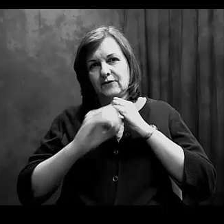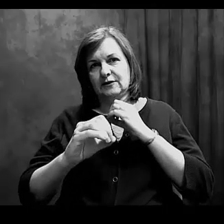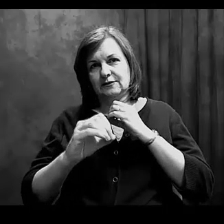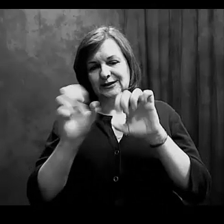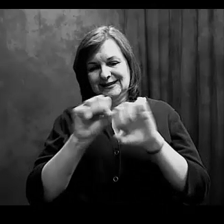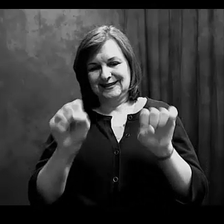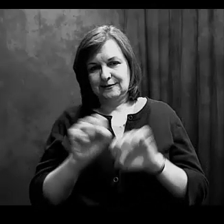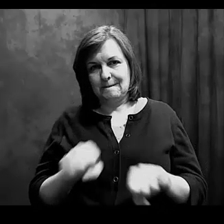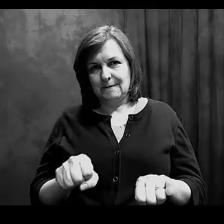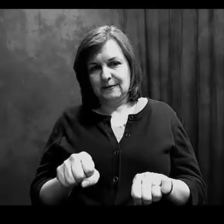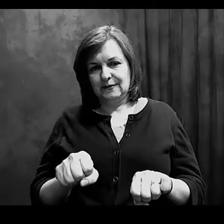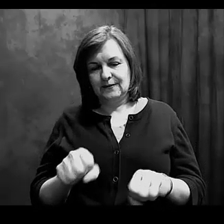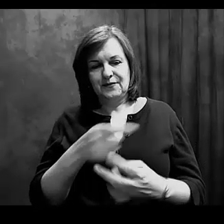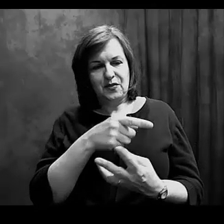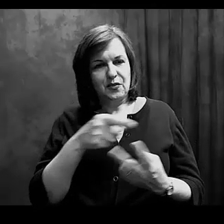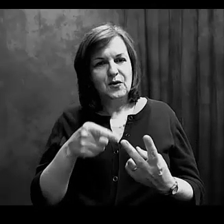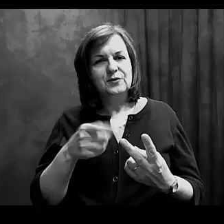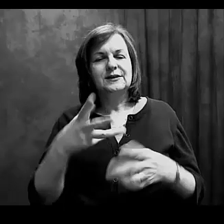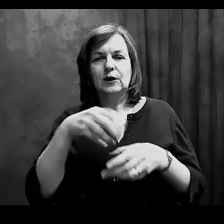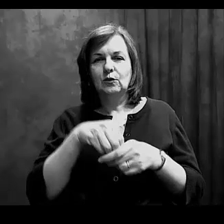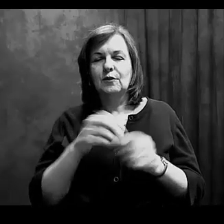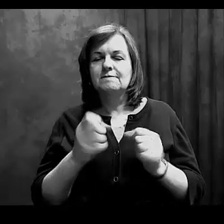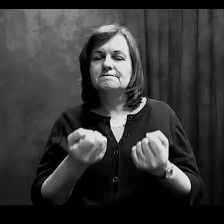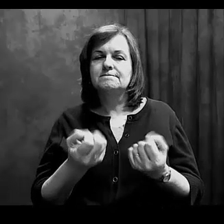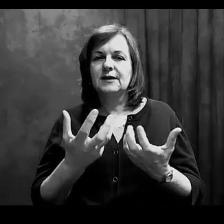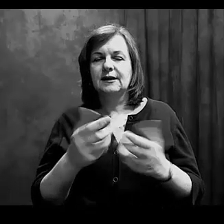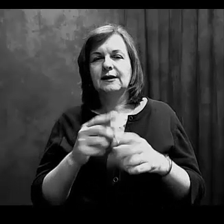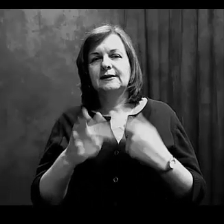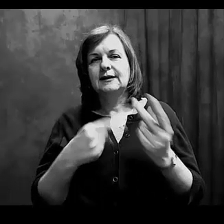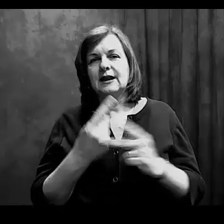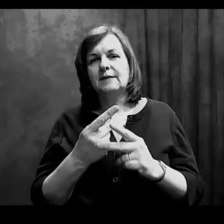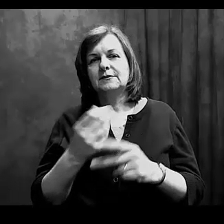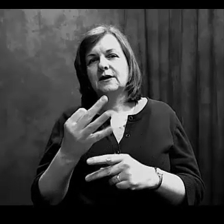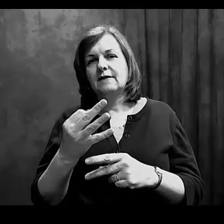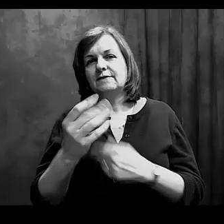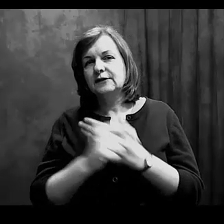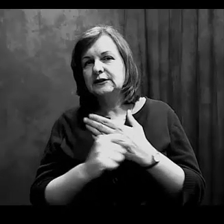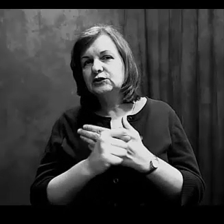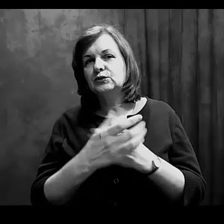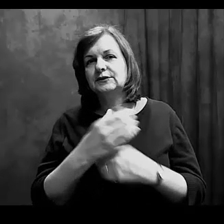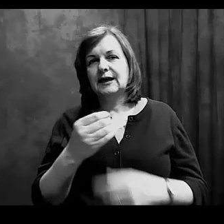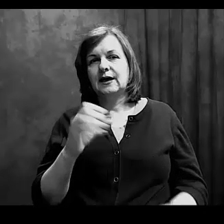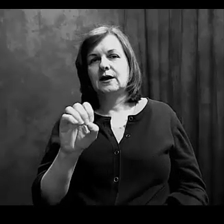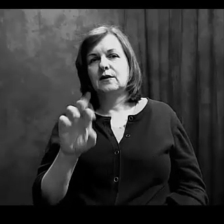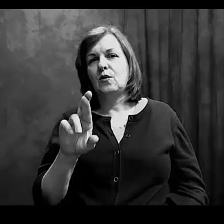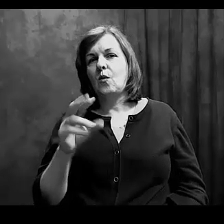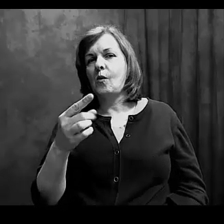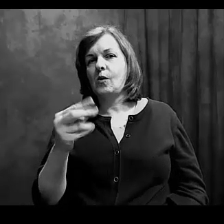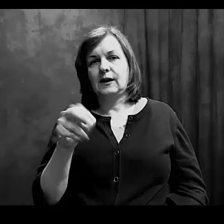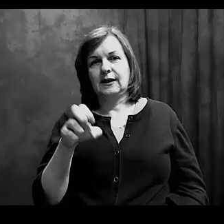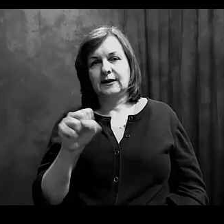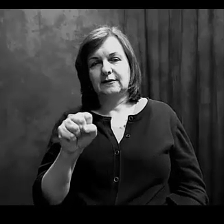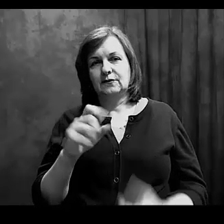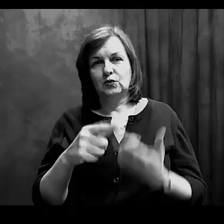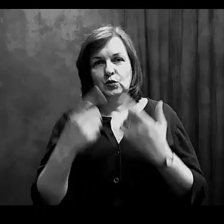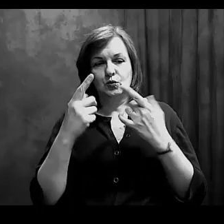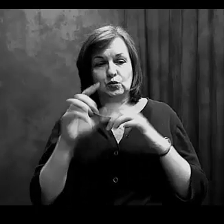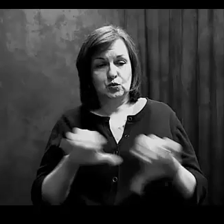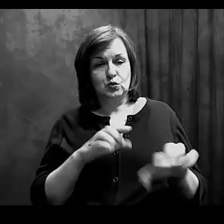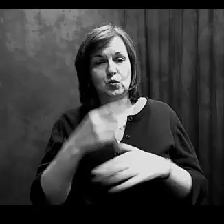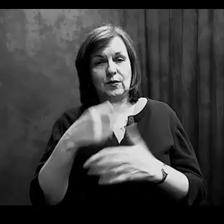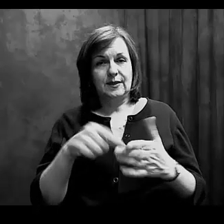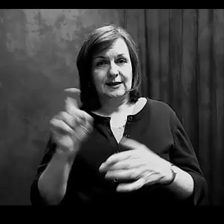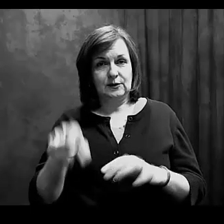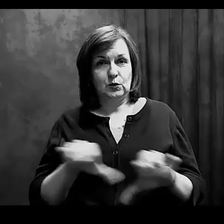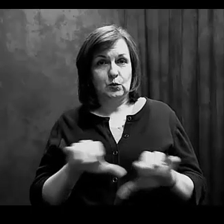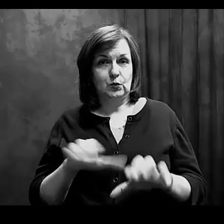Both of these are going to be made up of multiple organs and many types of tissues to achieve their goal and what they